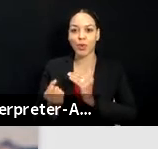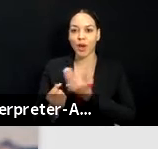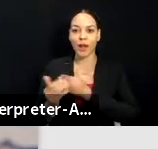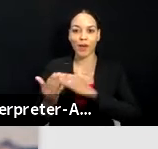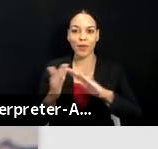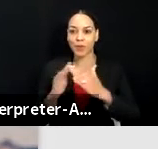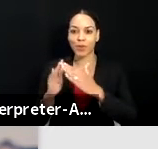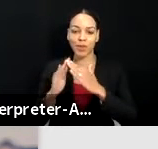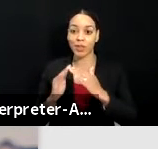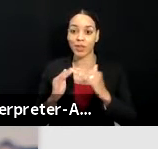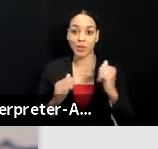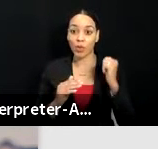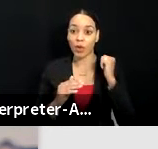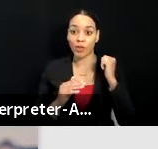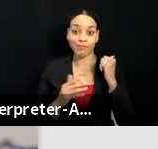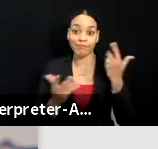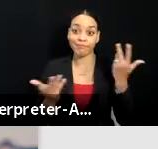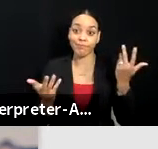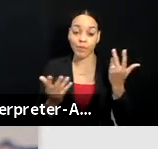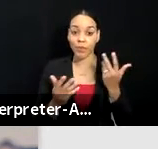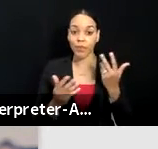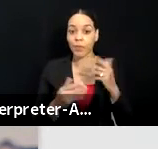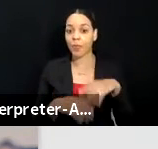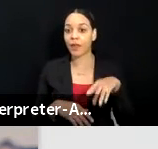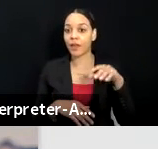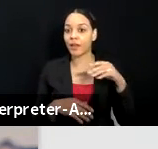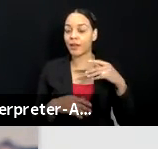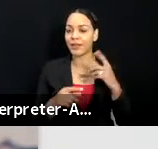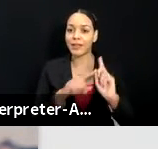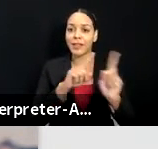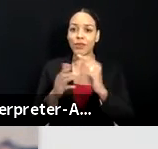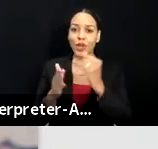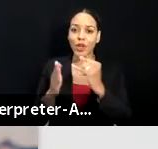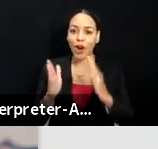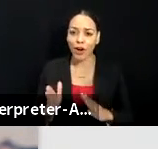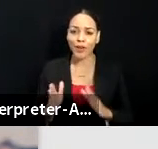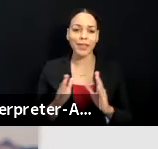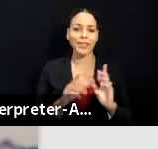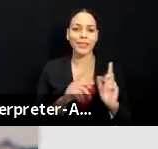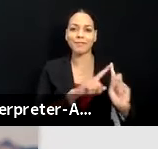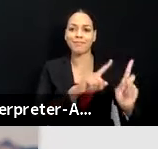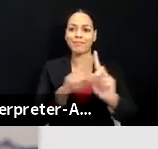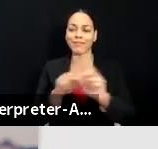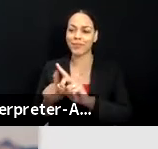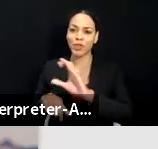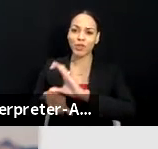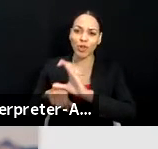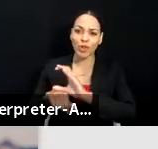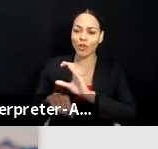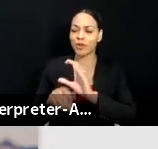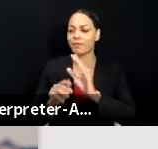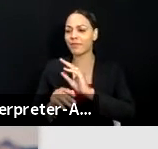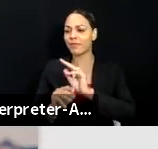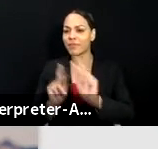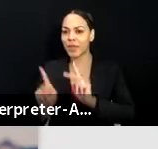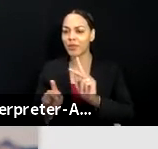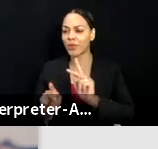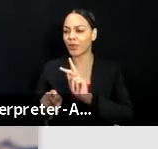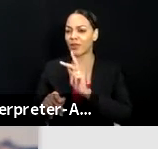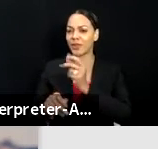reach the artists, you know, the mariachis or the organ player in the church in the South, you know,